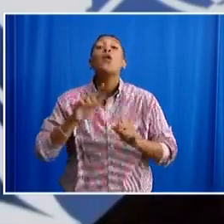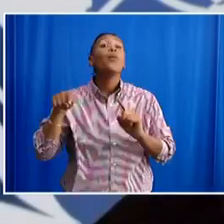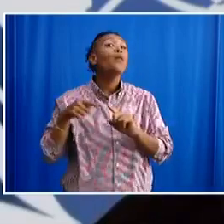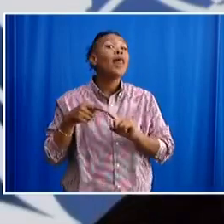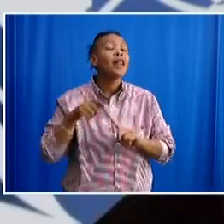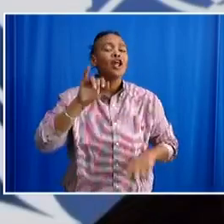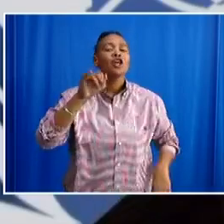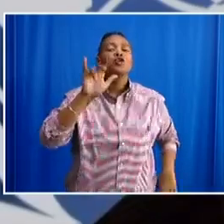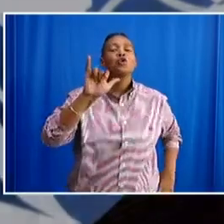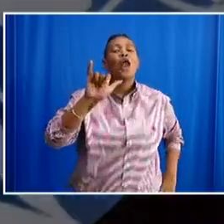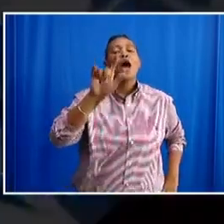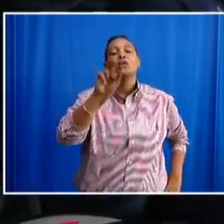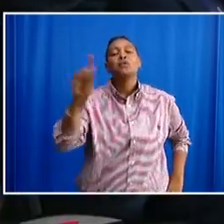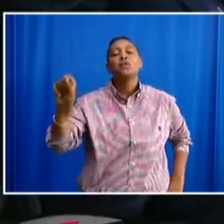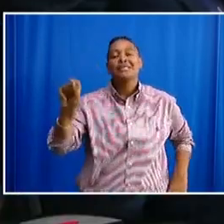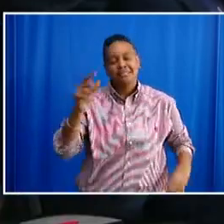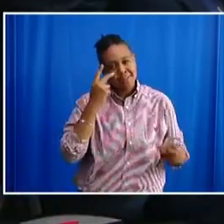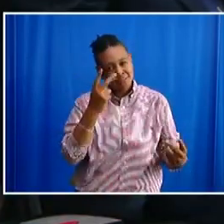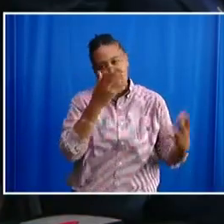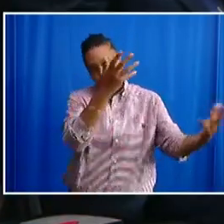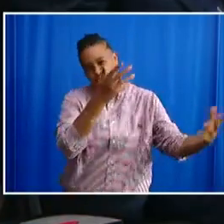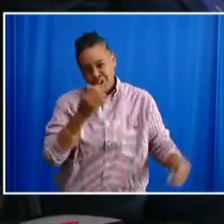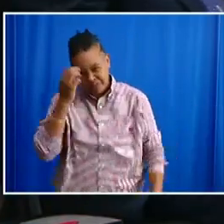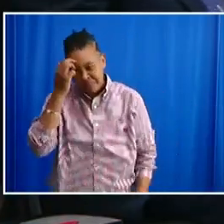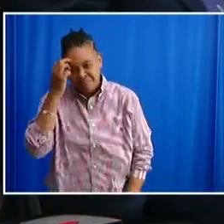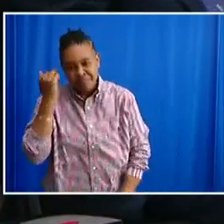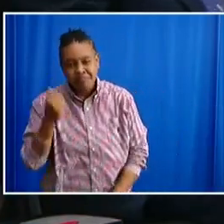July 2020.